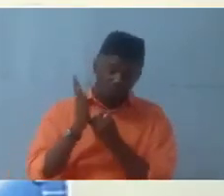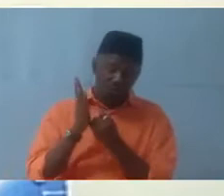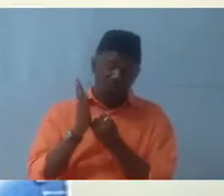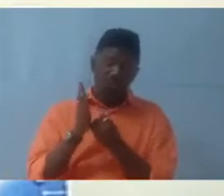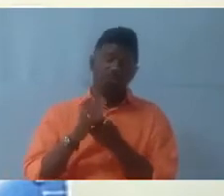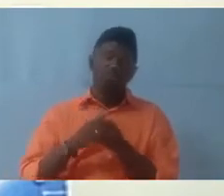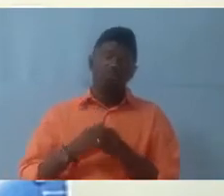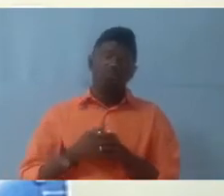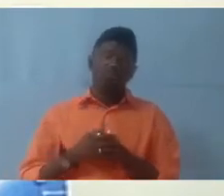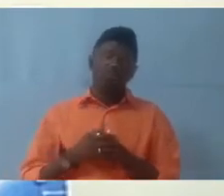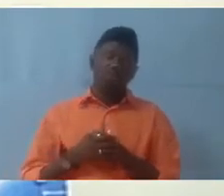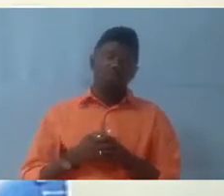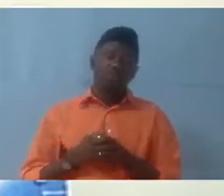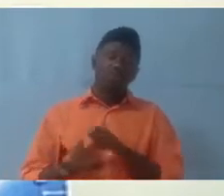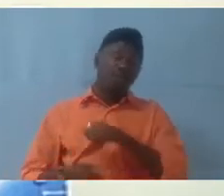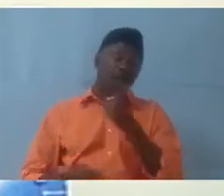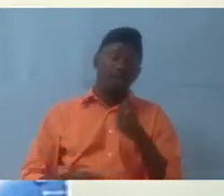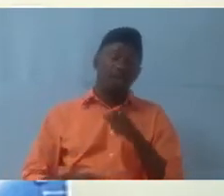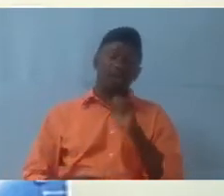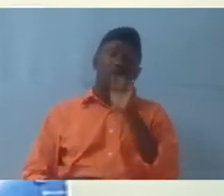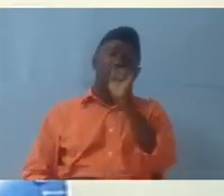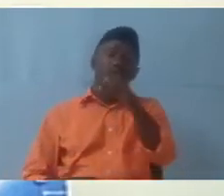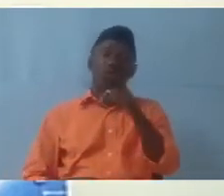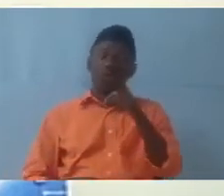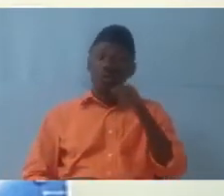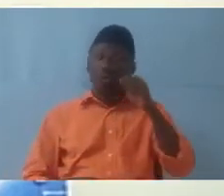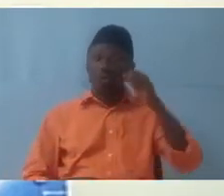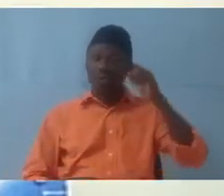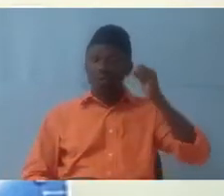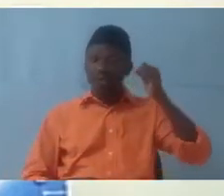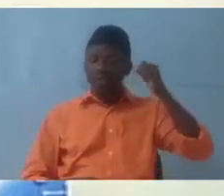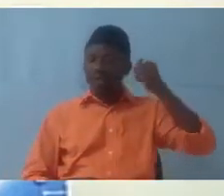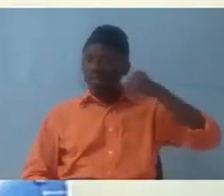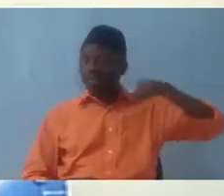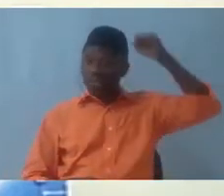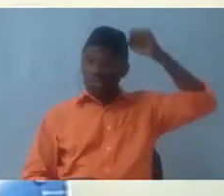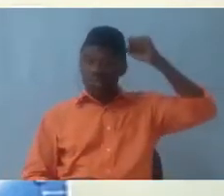about the case dogal yoy, and your senior instructs you to do something different,